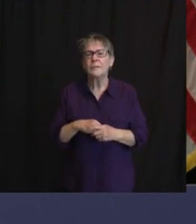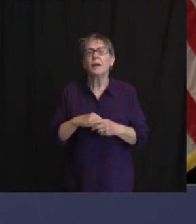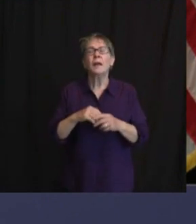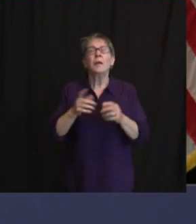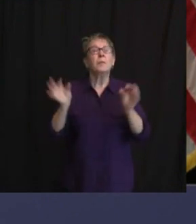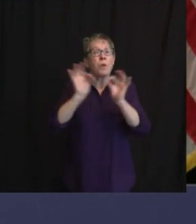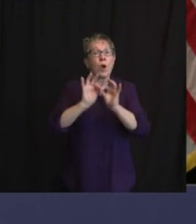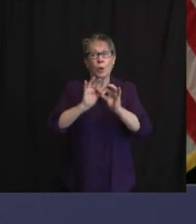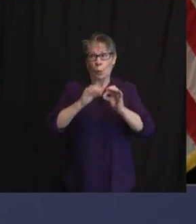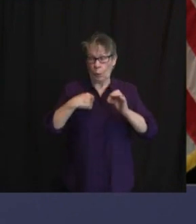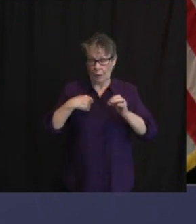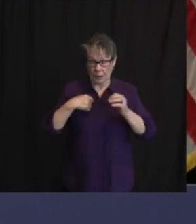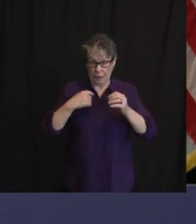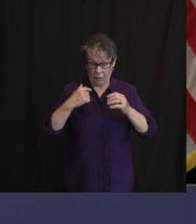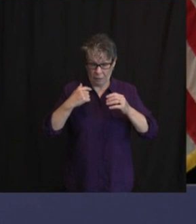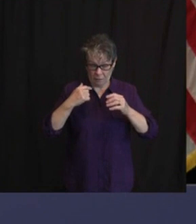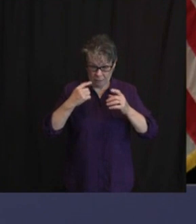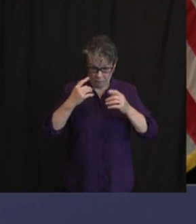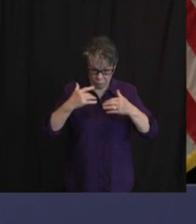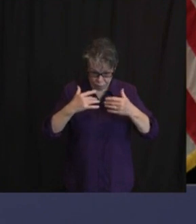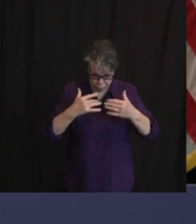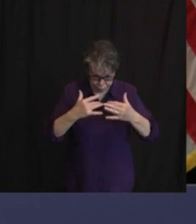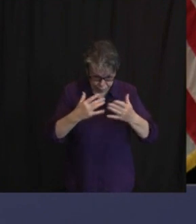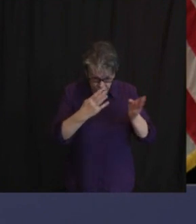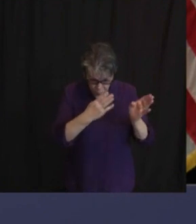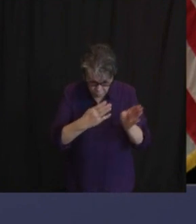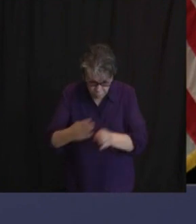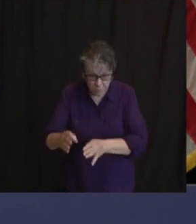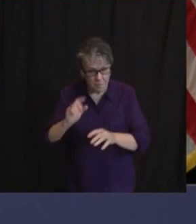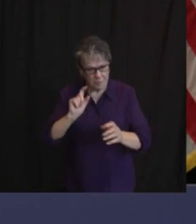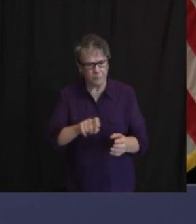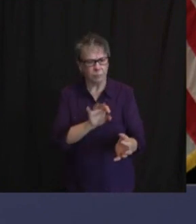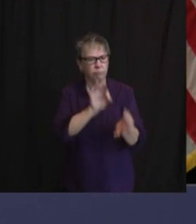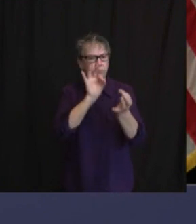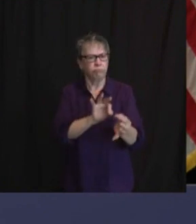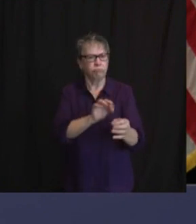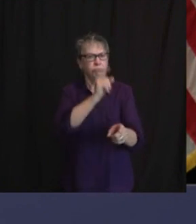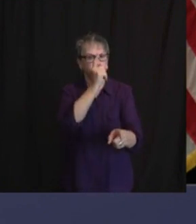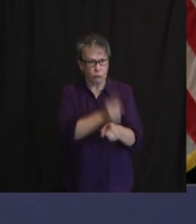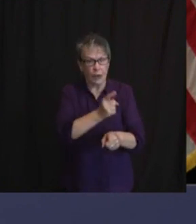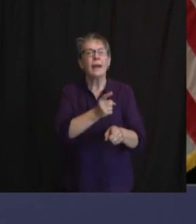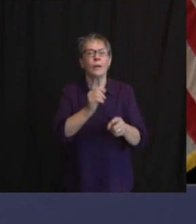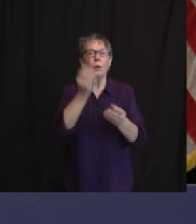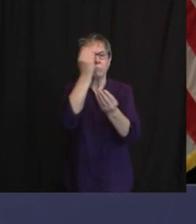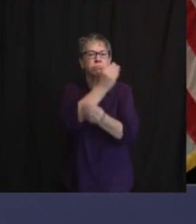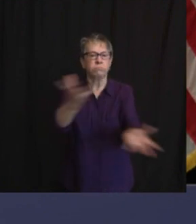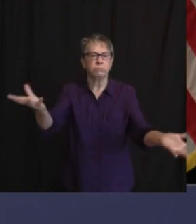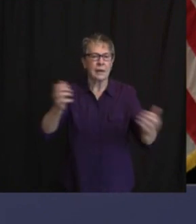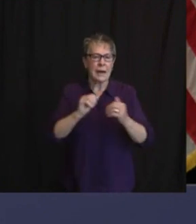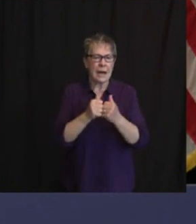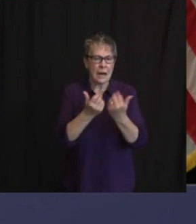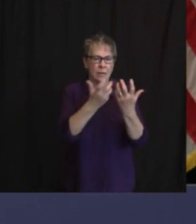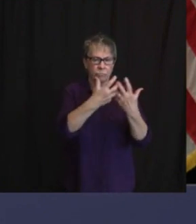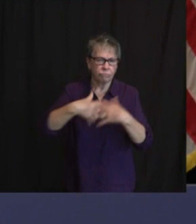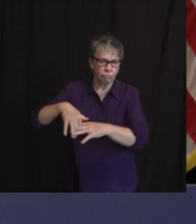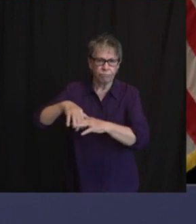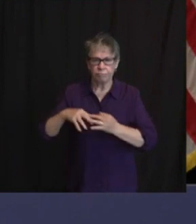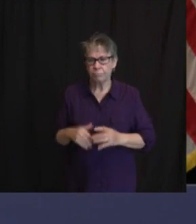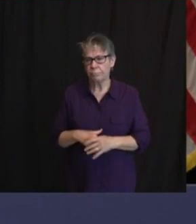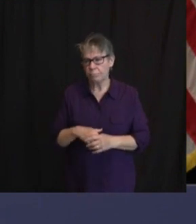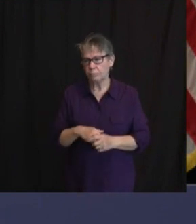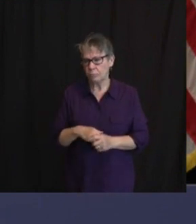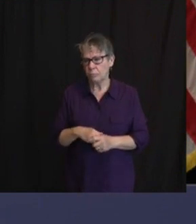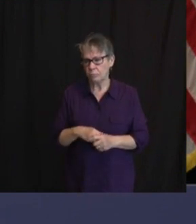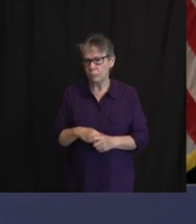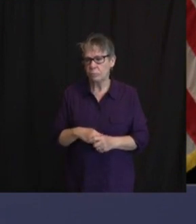technology and boots on the ground. Who's doing the hiring and how many boots to be determined. Mahan, I don't want to